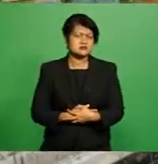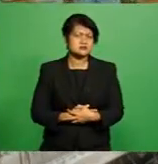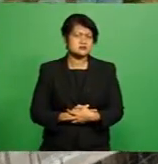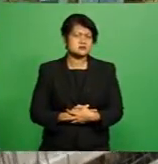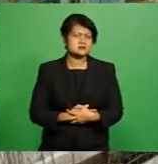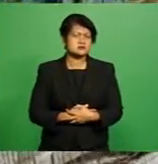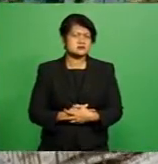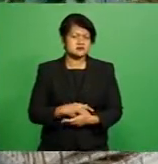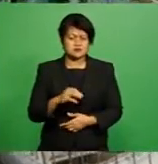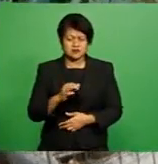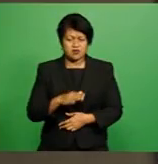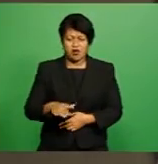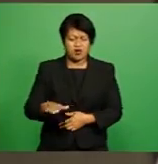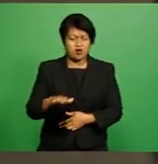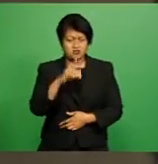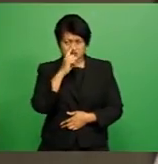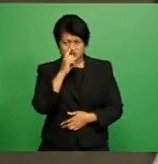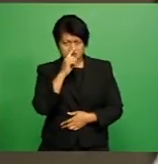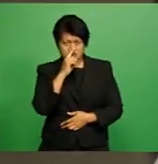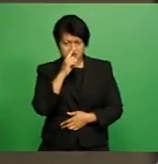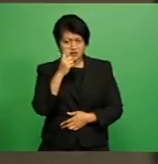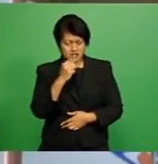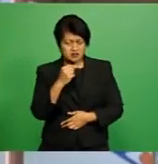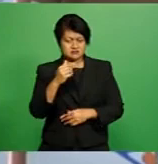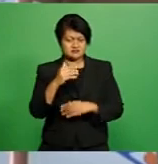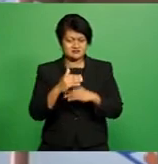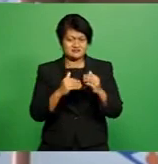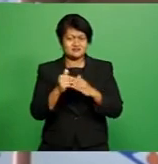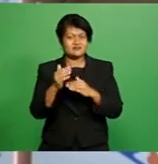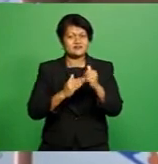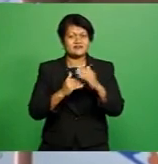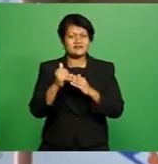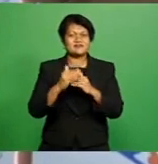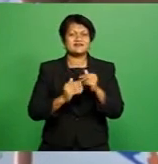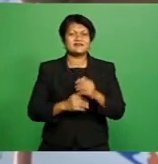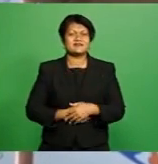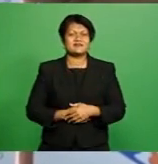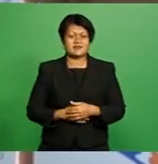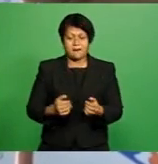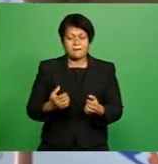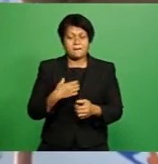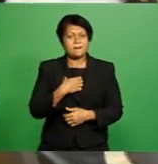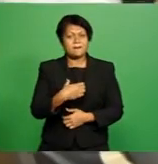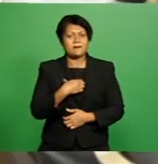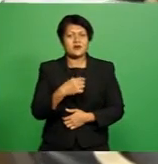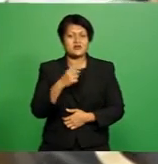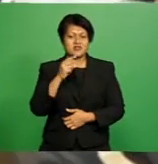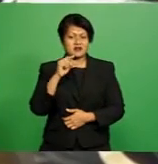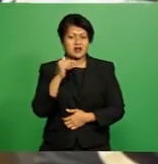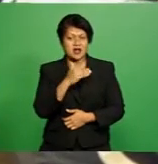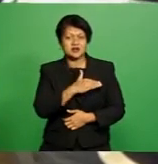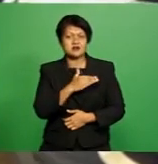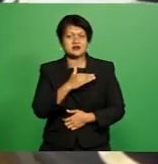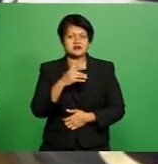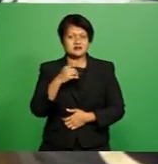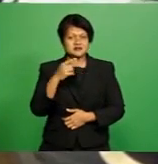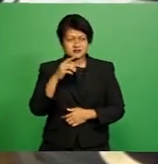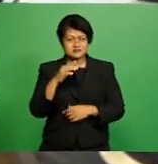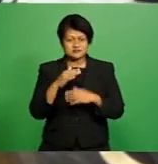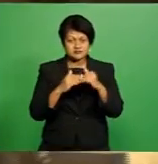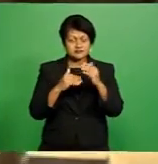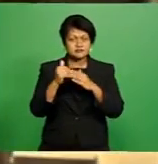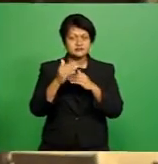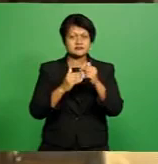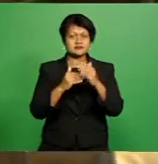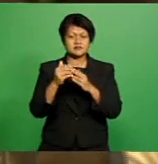all of you are capable of doing all the projects. More than 100 building design consultants and technicians took